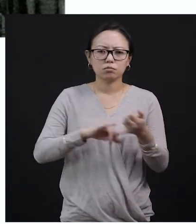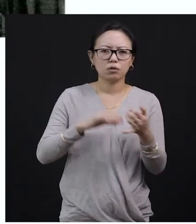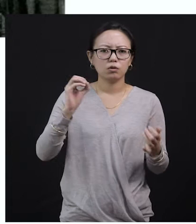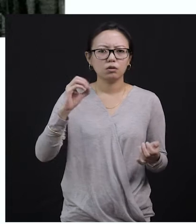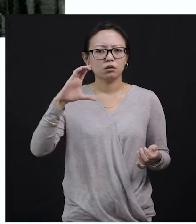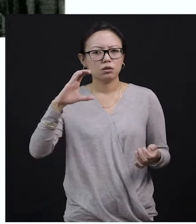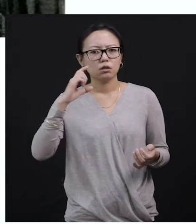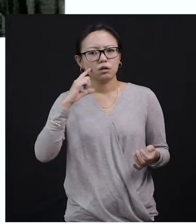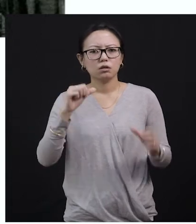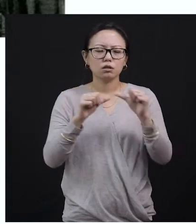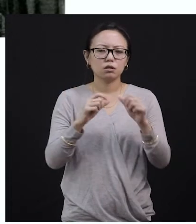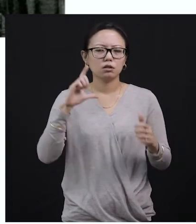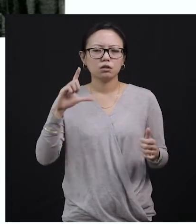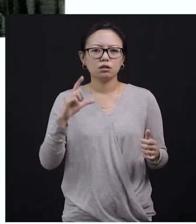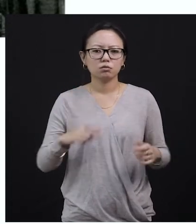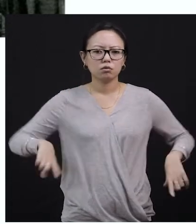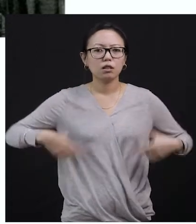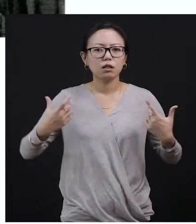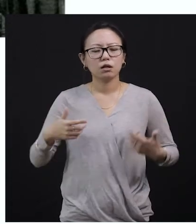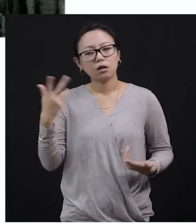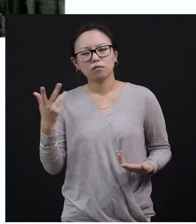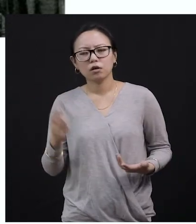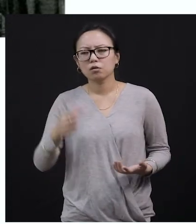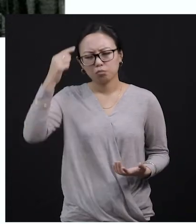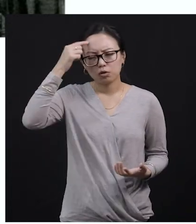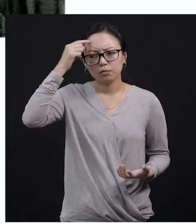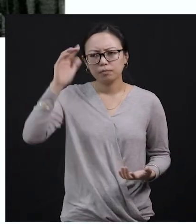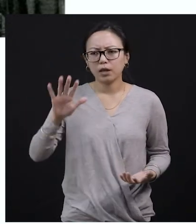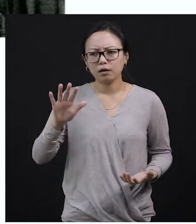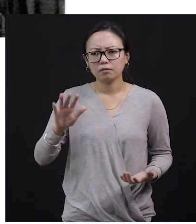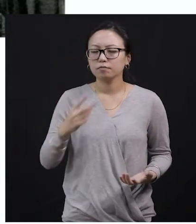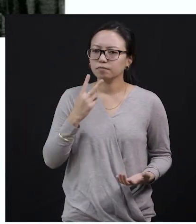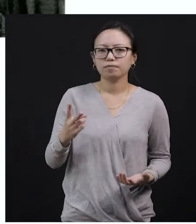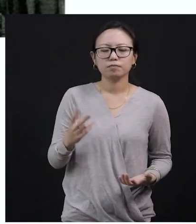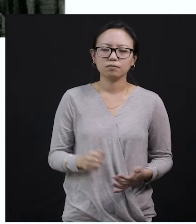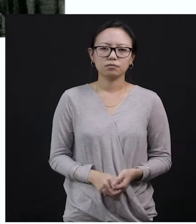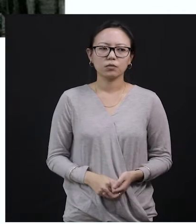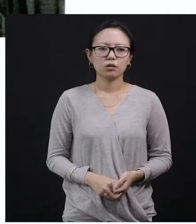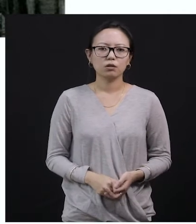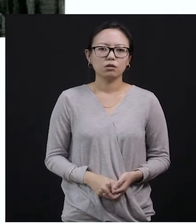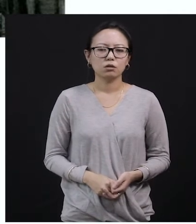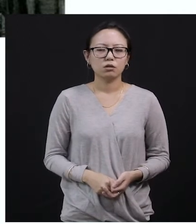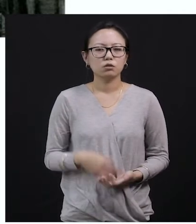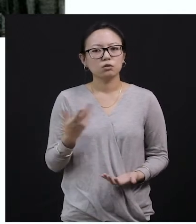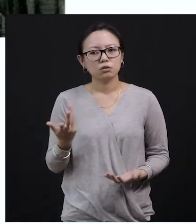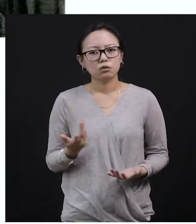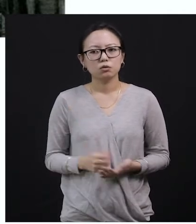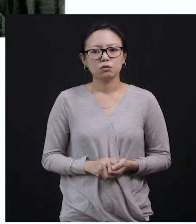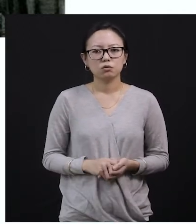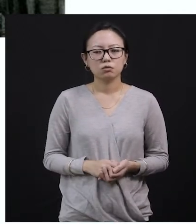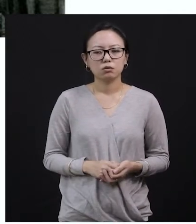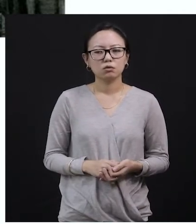tried to find out if they have any problems in their social life. and that way he maintained a